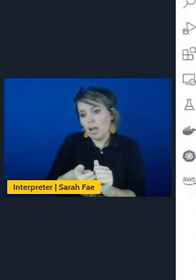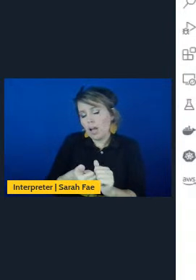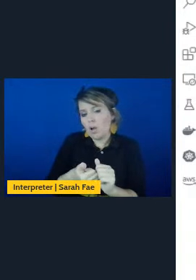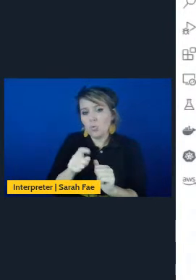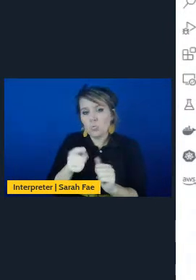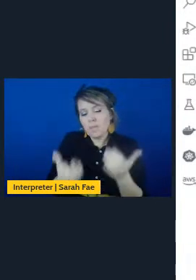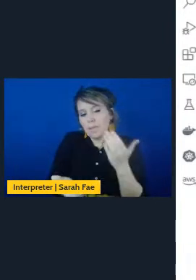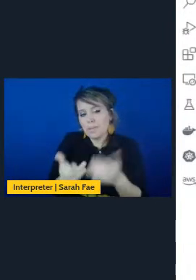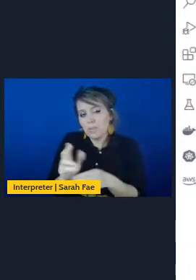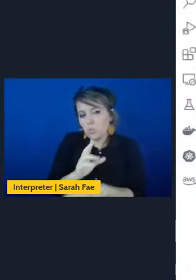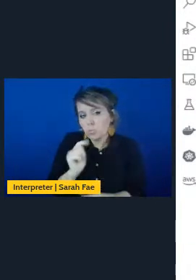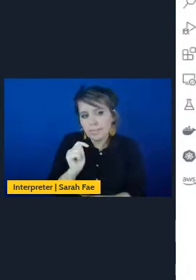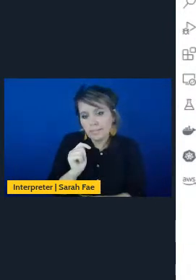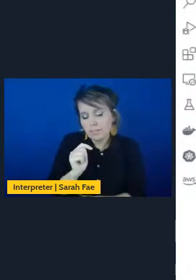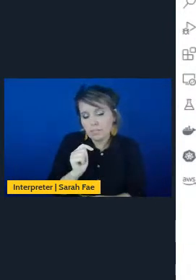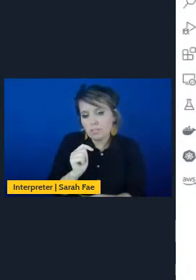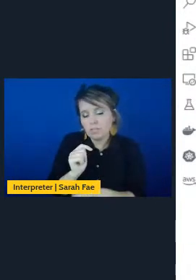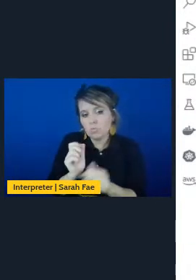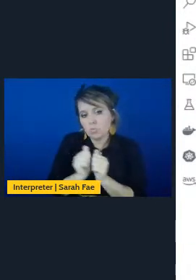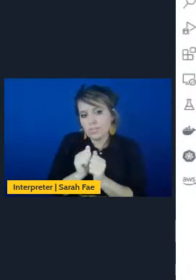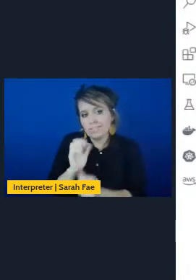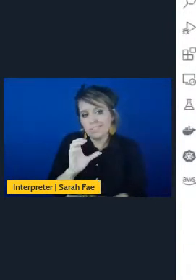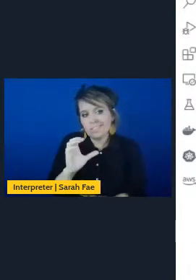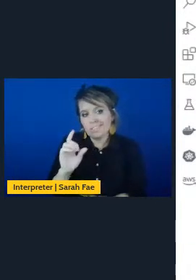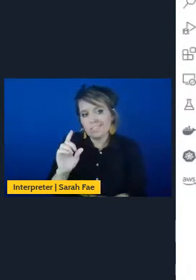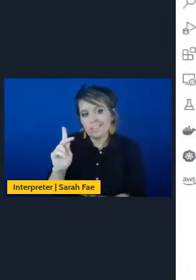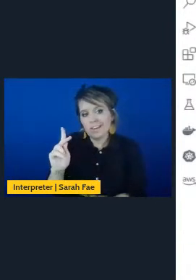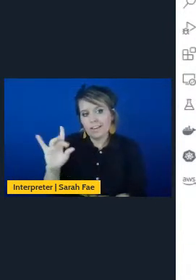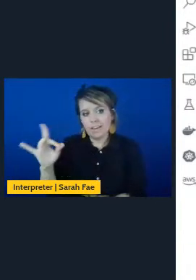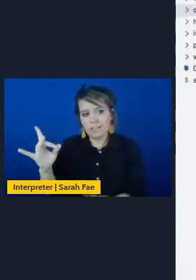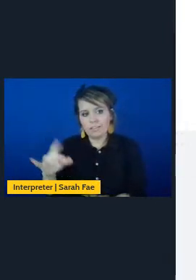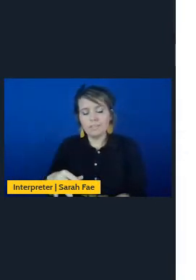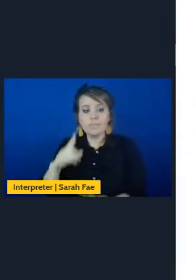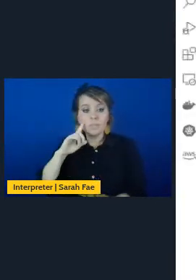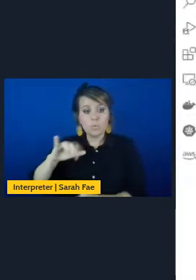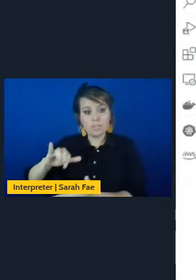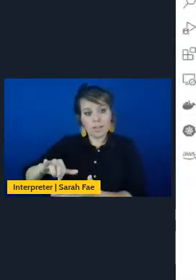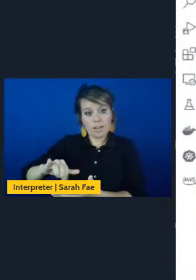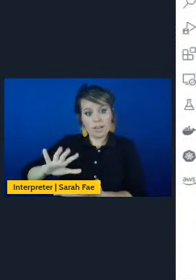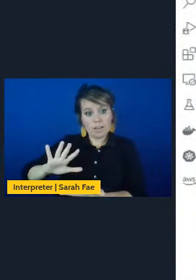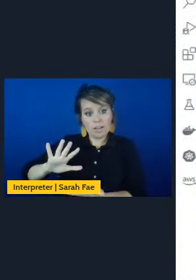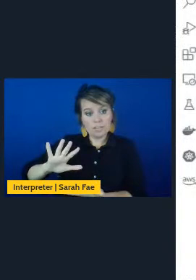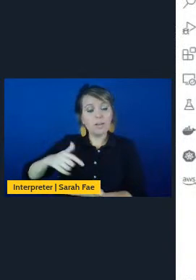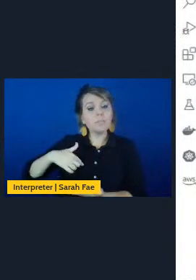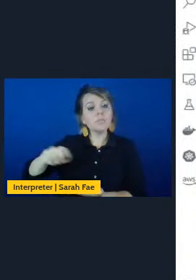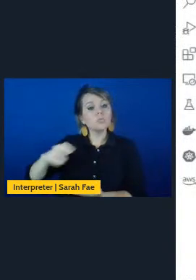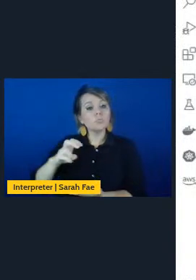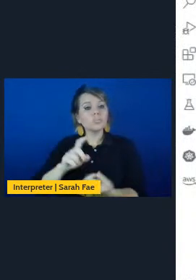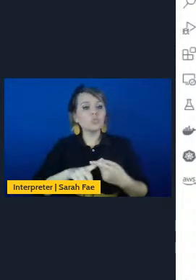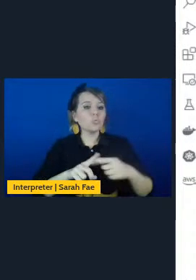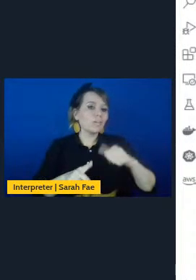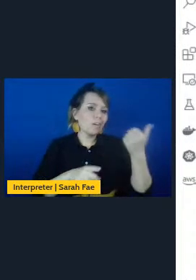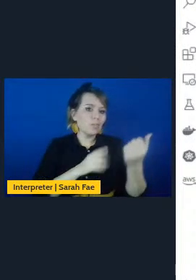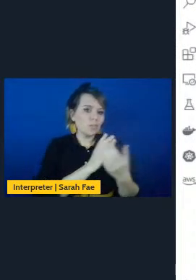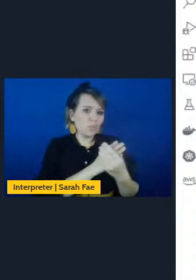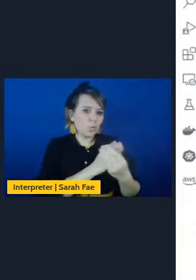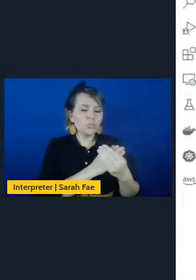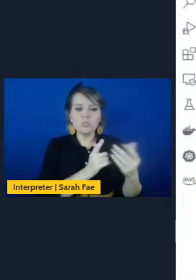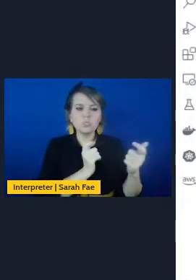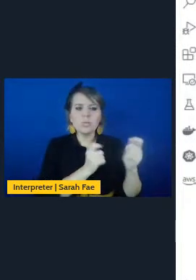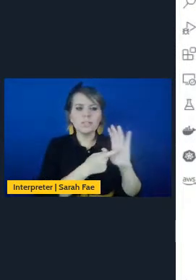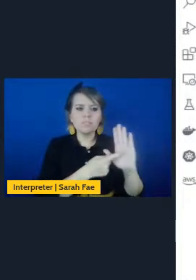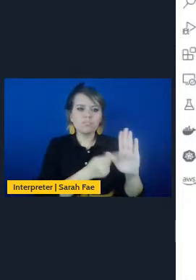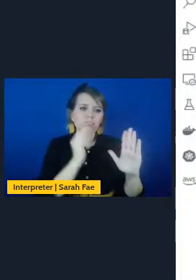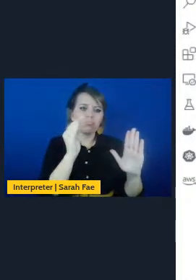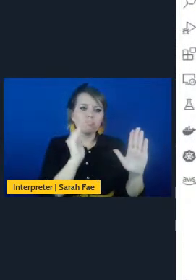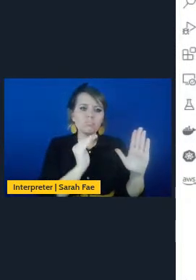use it with CDKs. So for that, I'm going to switch over to another folder and quickly